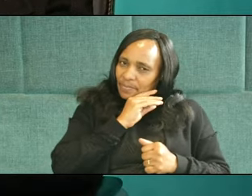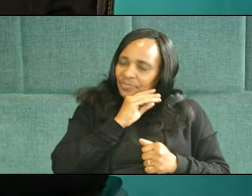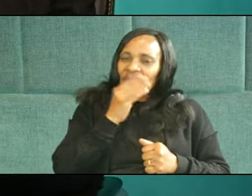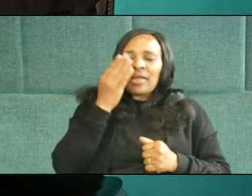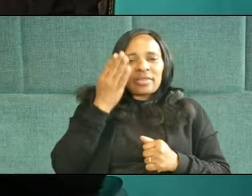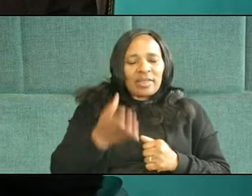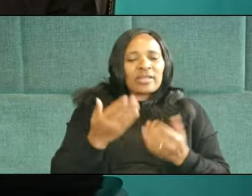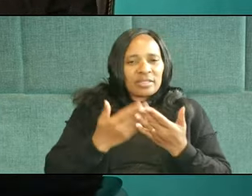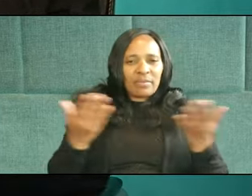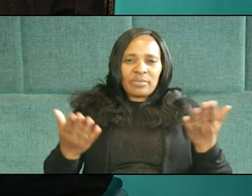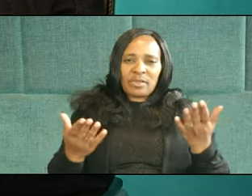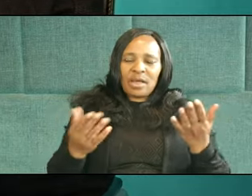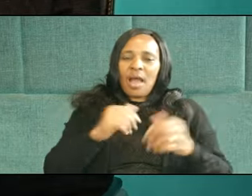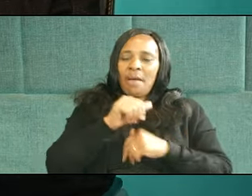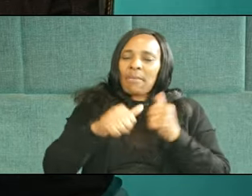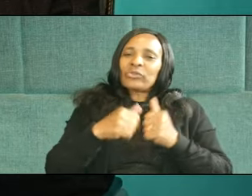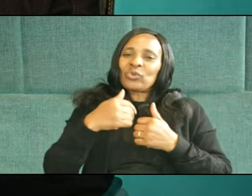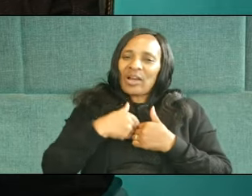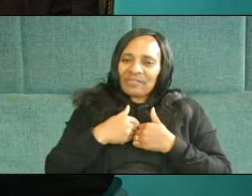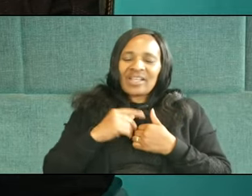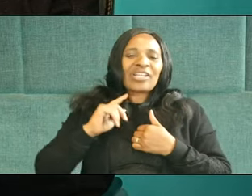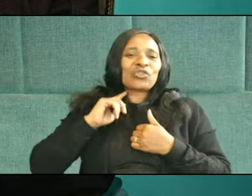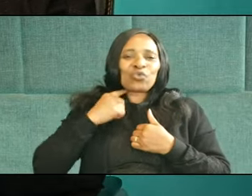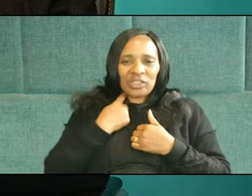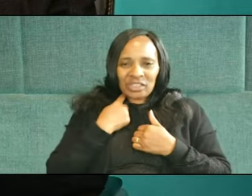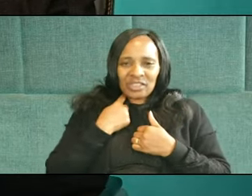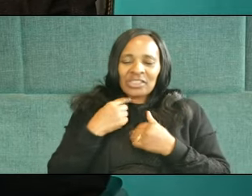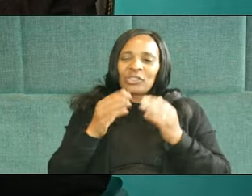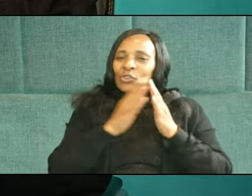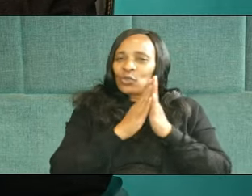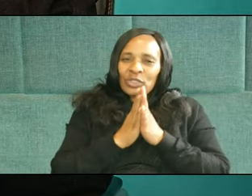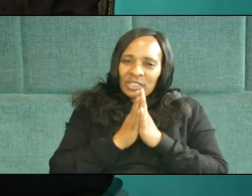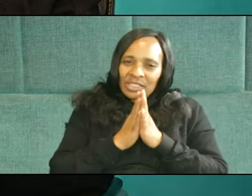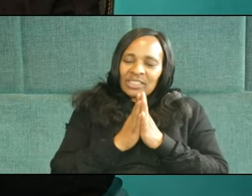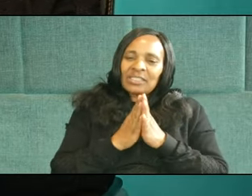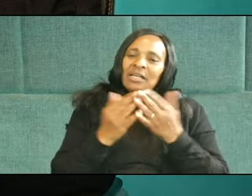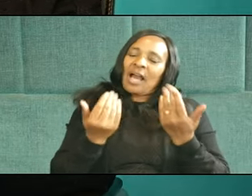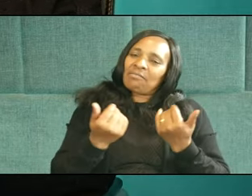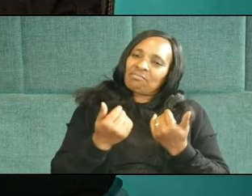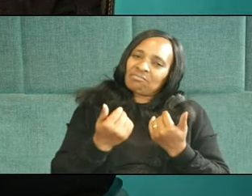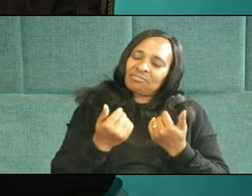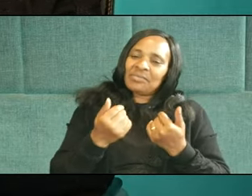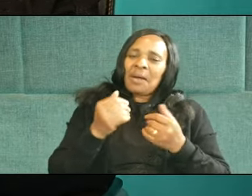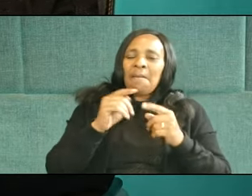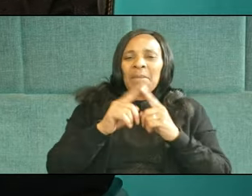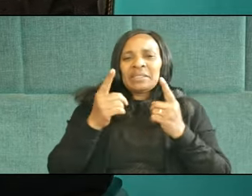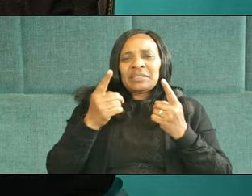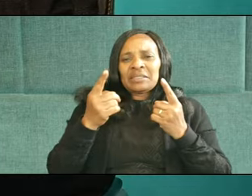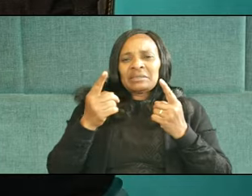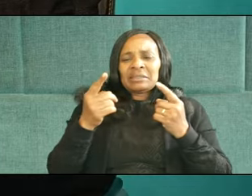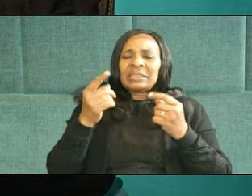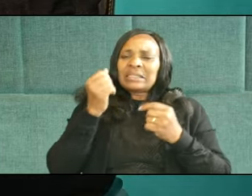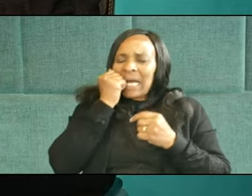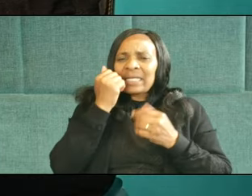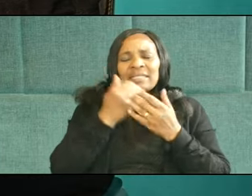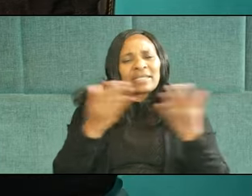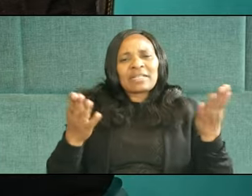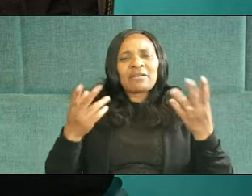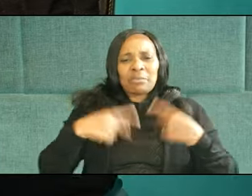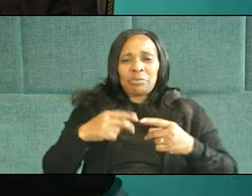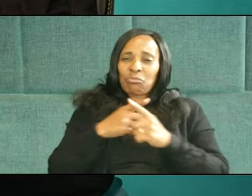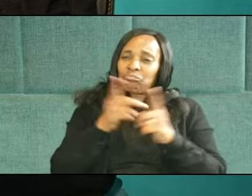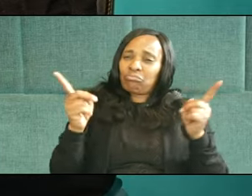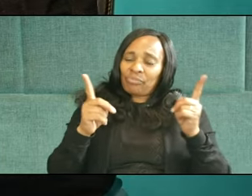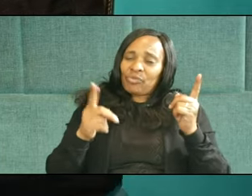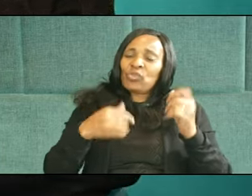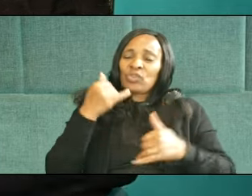There is something about having a juicy story. All right? You have the tea. All right? It might be a sad thing to other people, but you take the